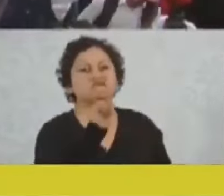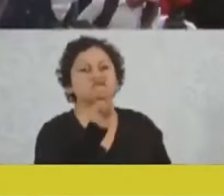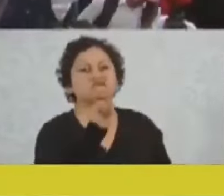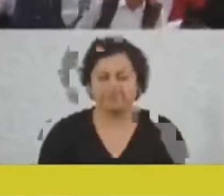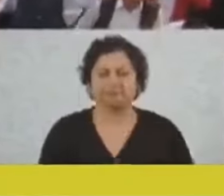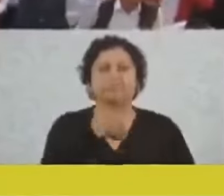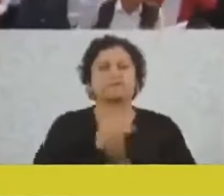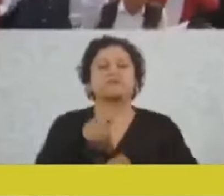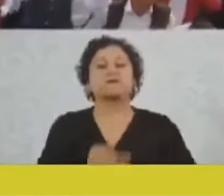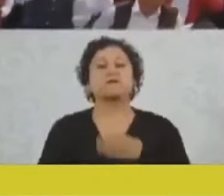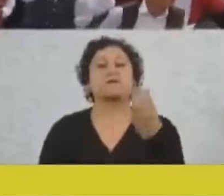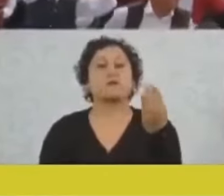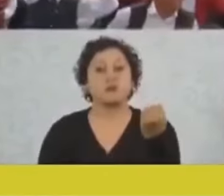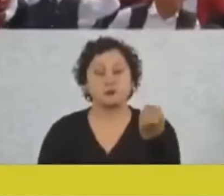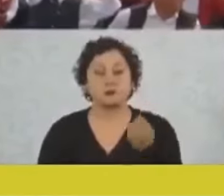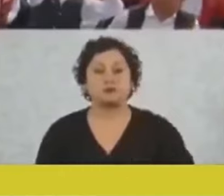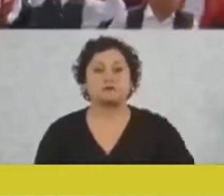9.